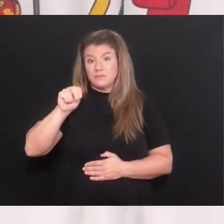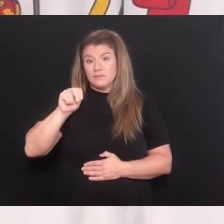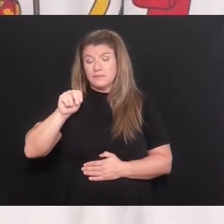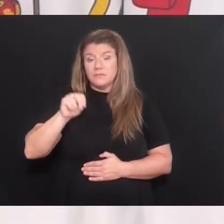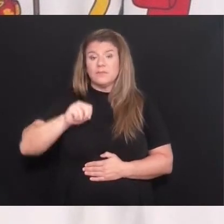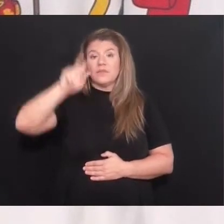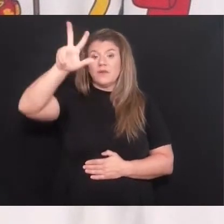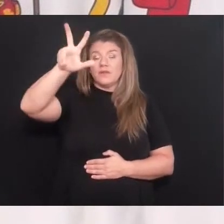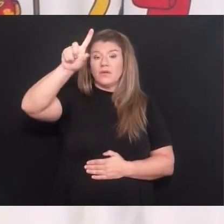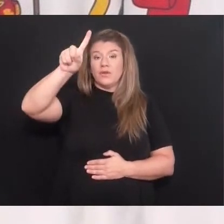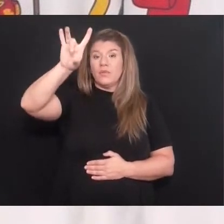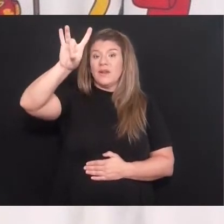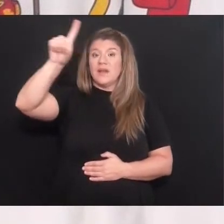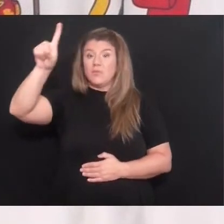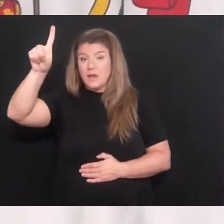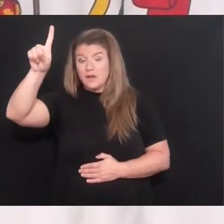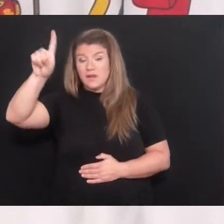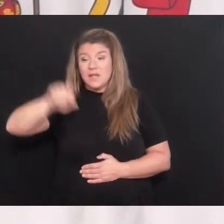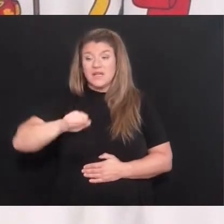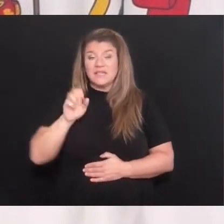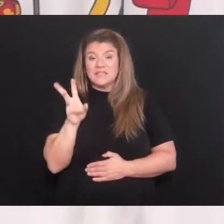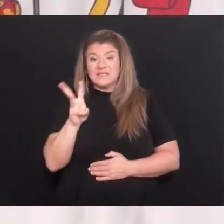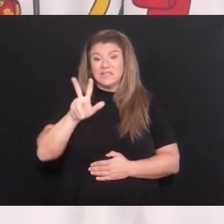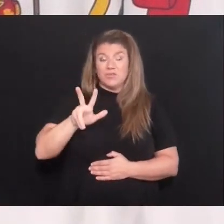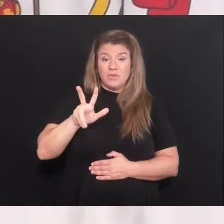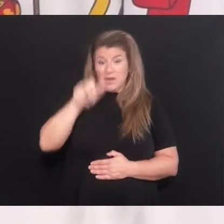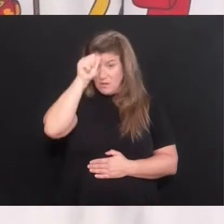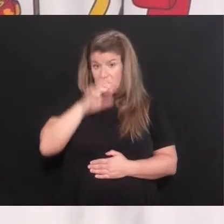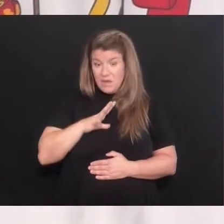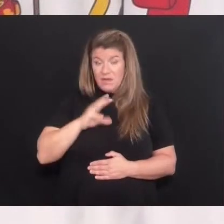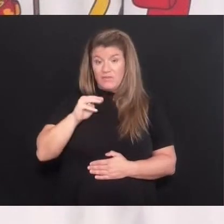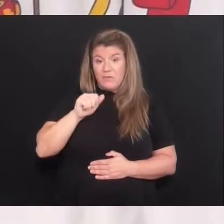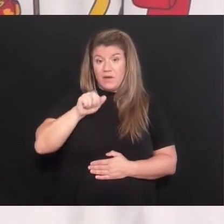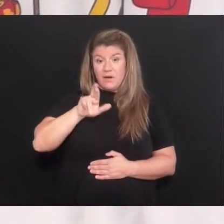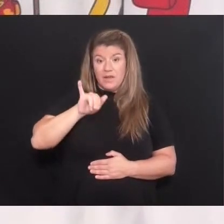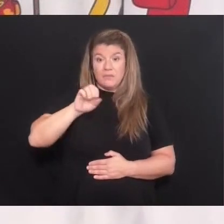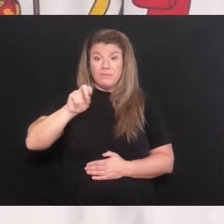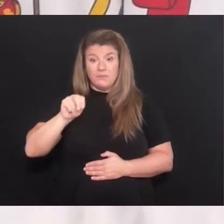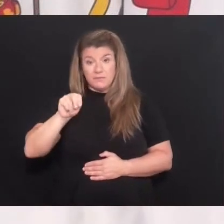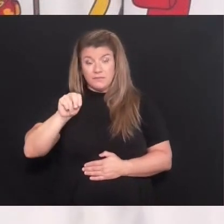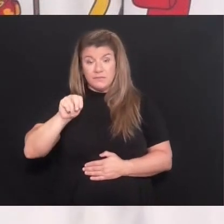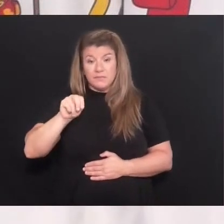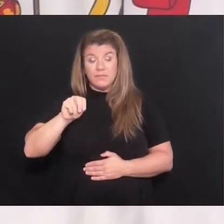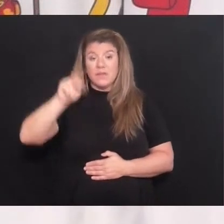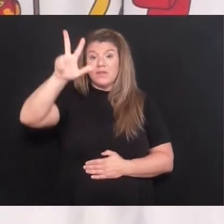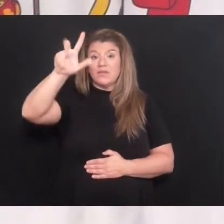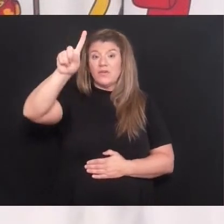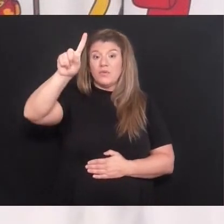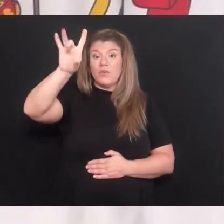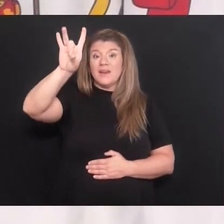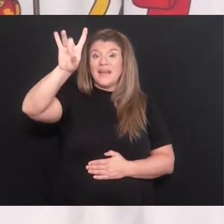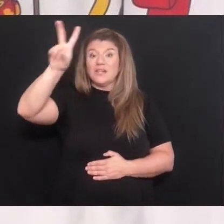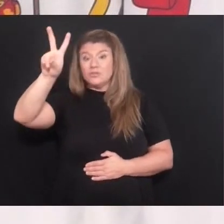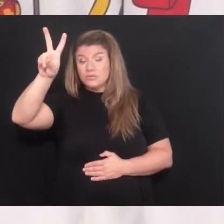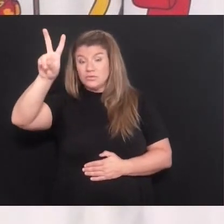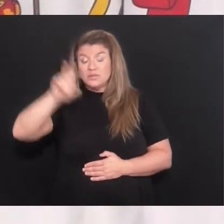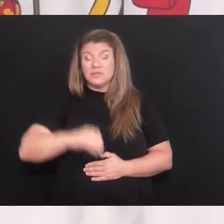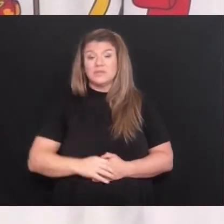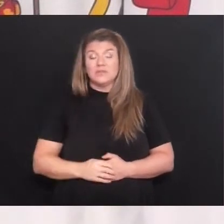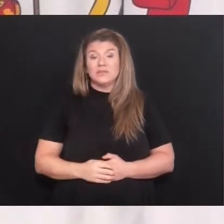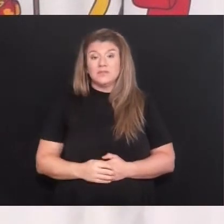The 3,181st death is a 63-year-old male from Marion County. The 3,182nd